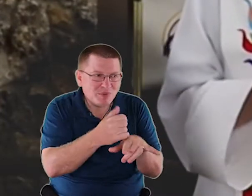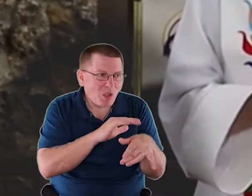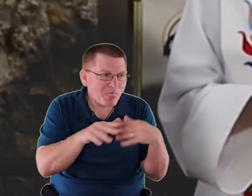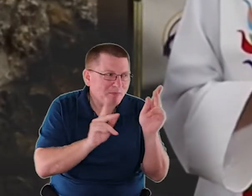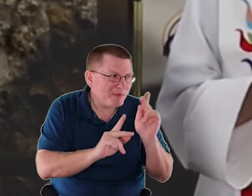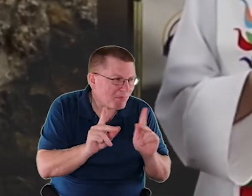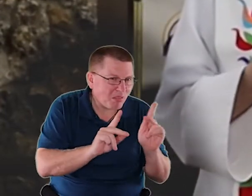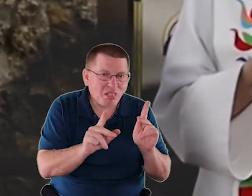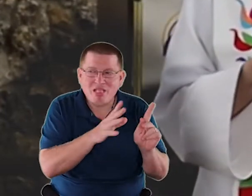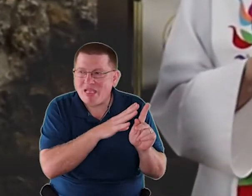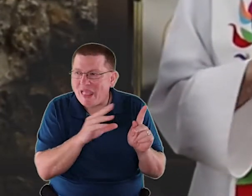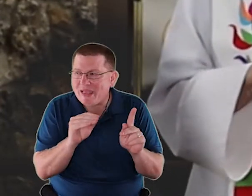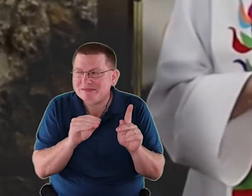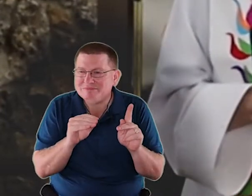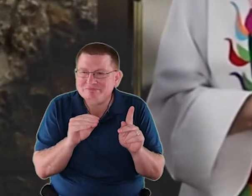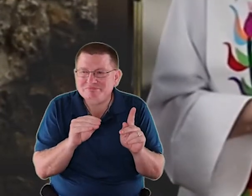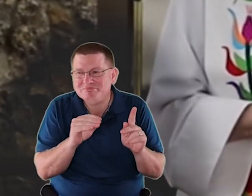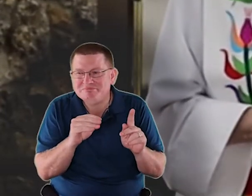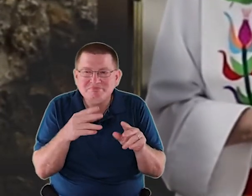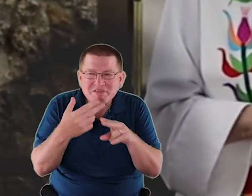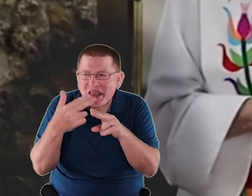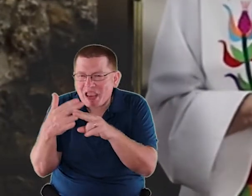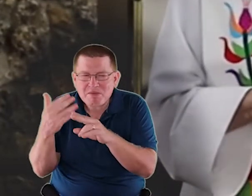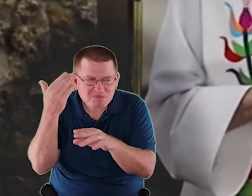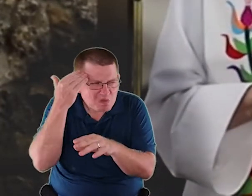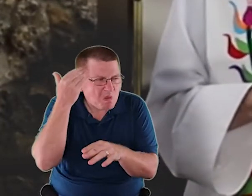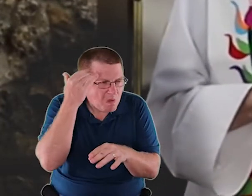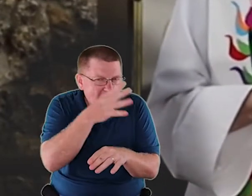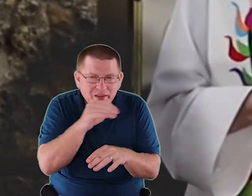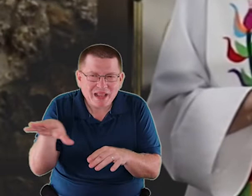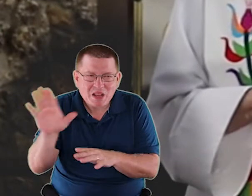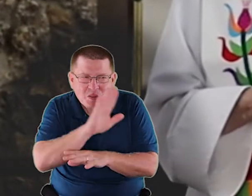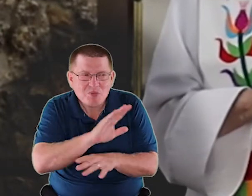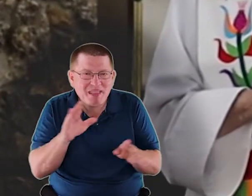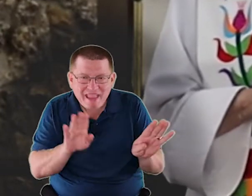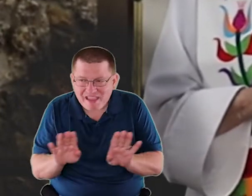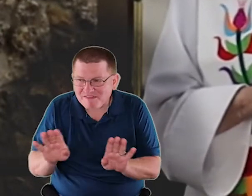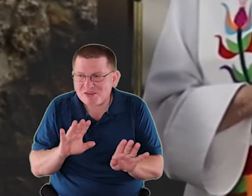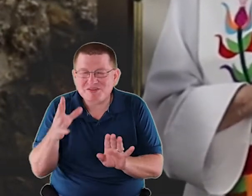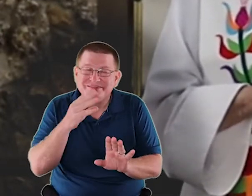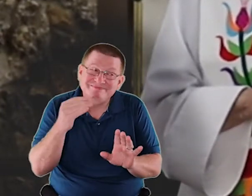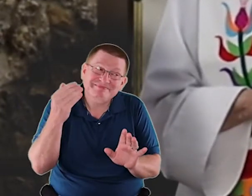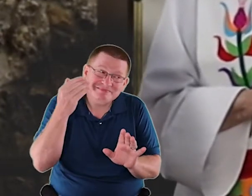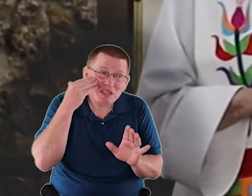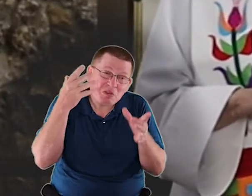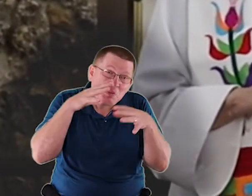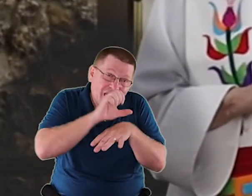names, quirky behaviors, and occasional tendencies to wander away from the herd.